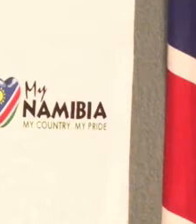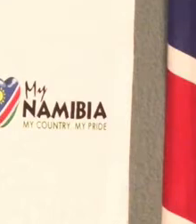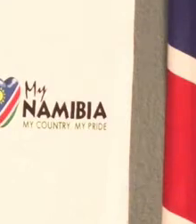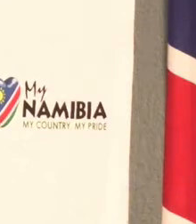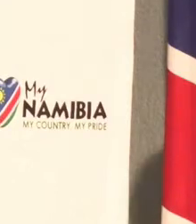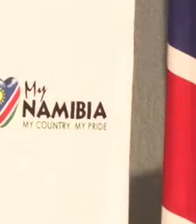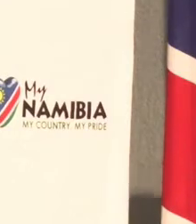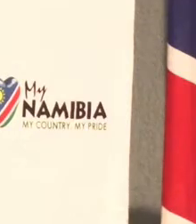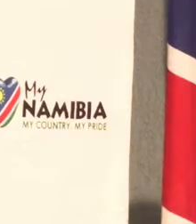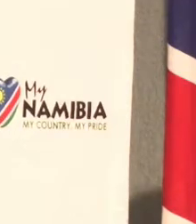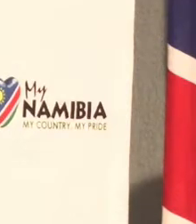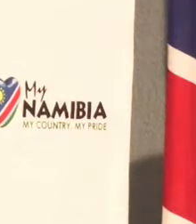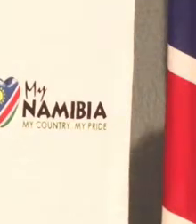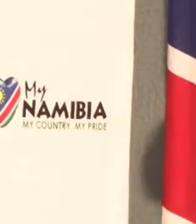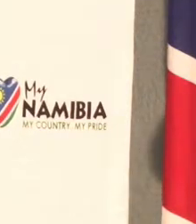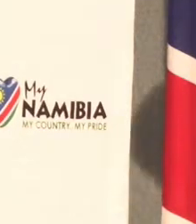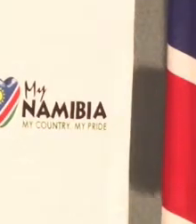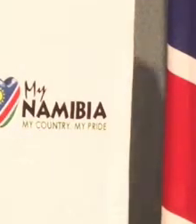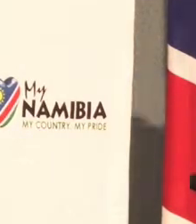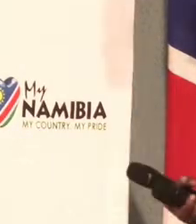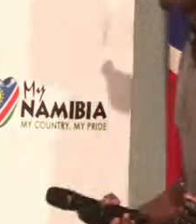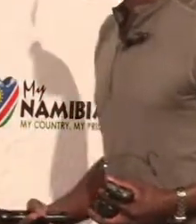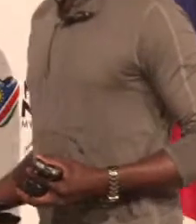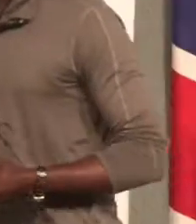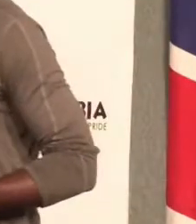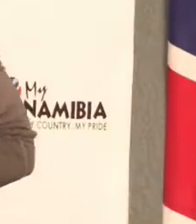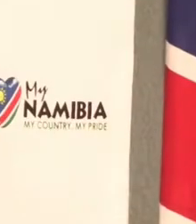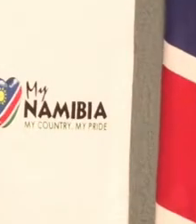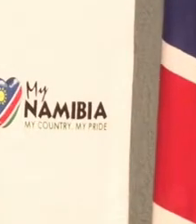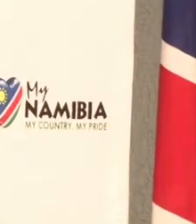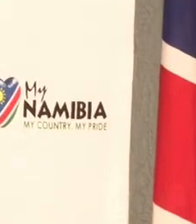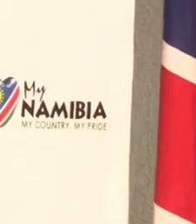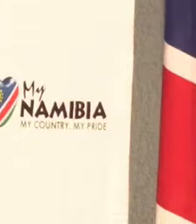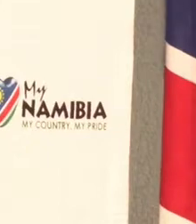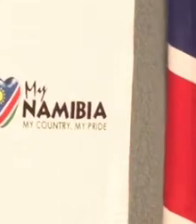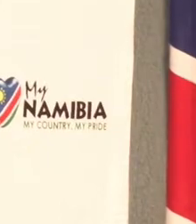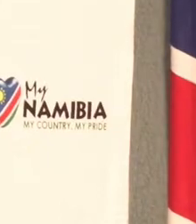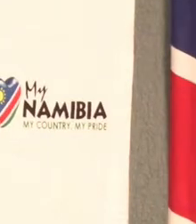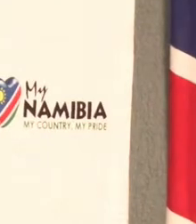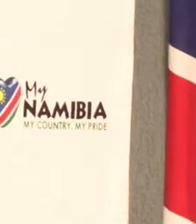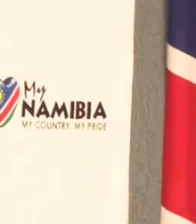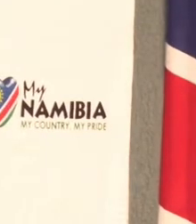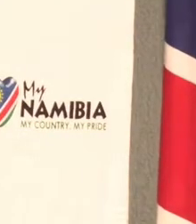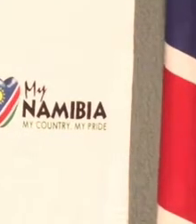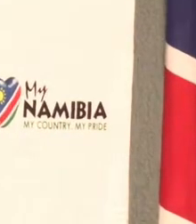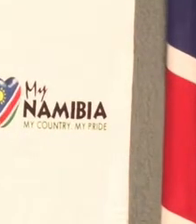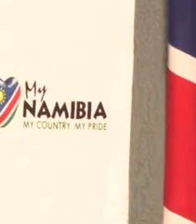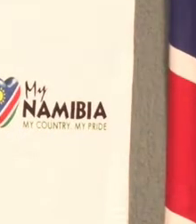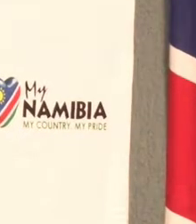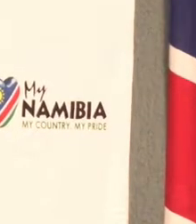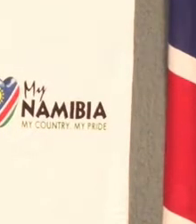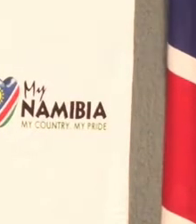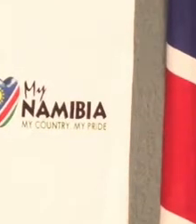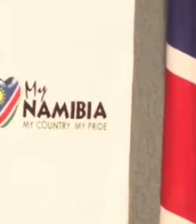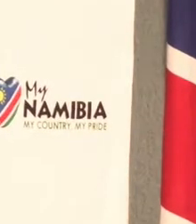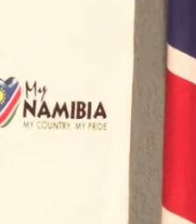e-learning. And this session also saw the launch of the high-level inter-universities research task force on COVID-19